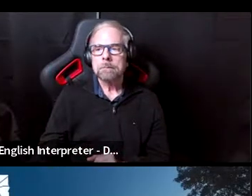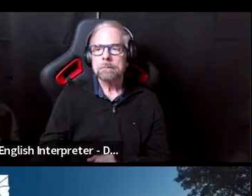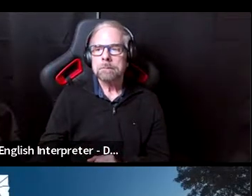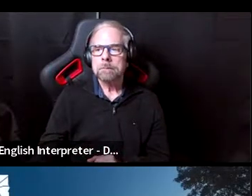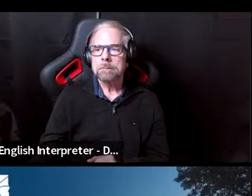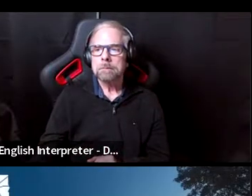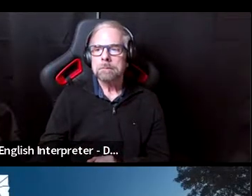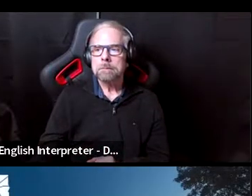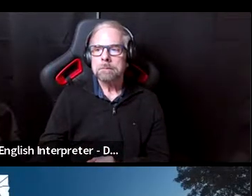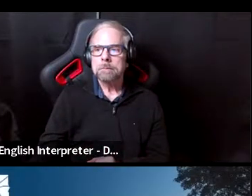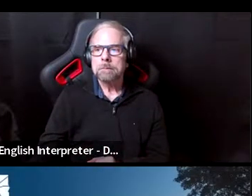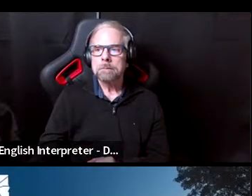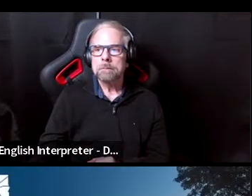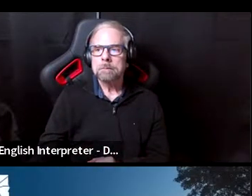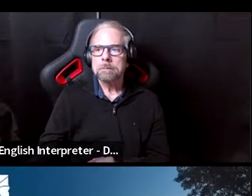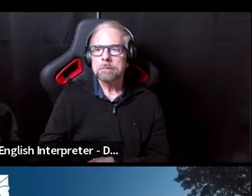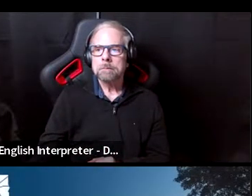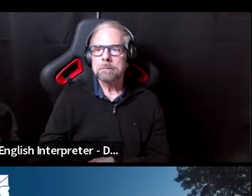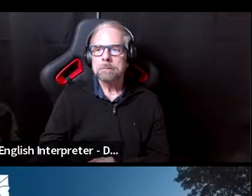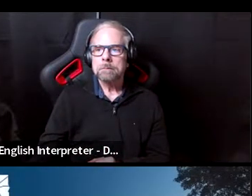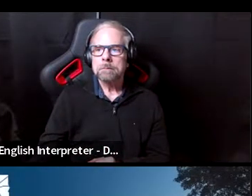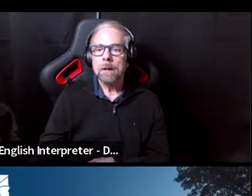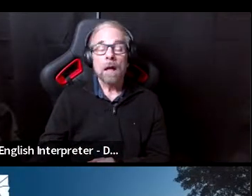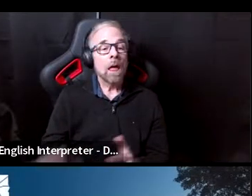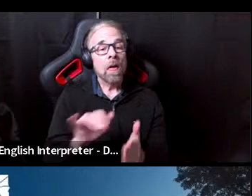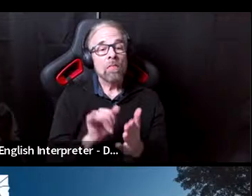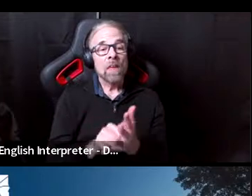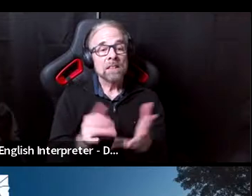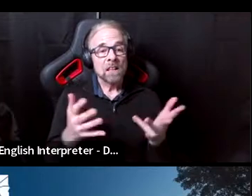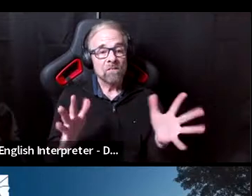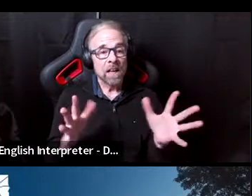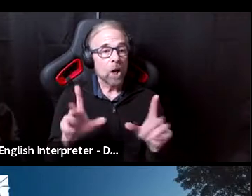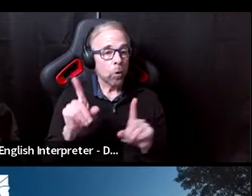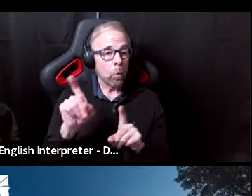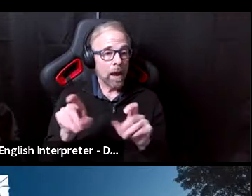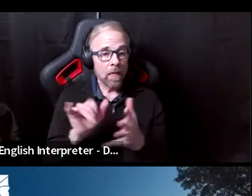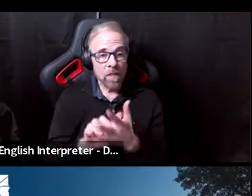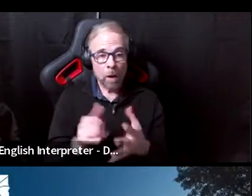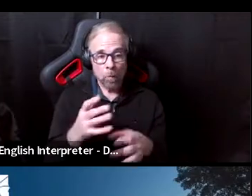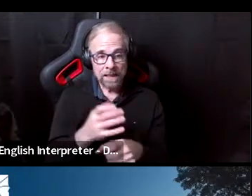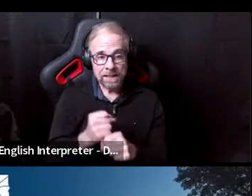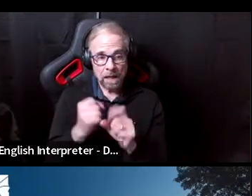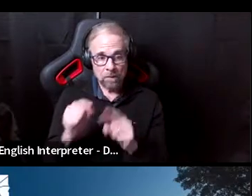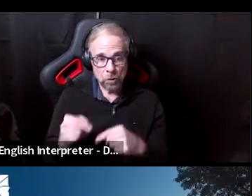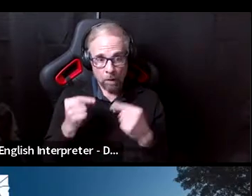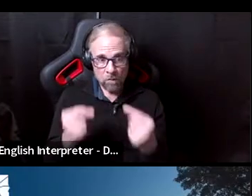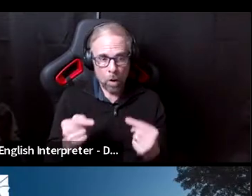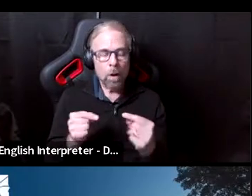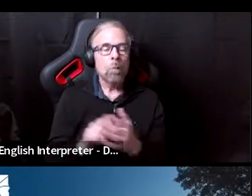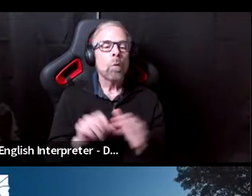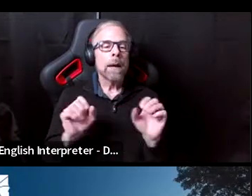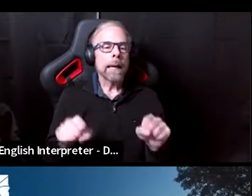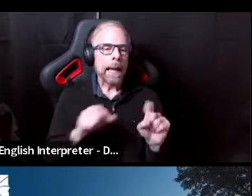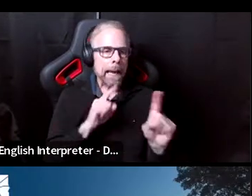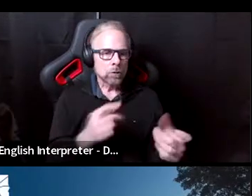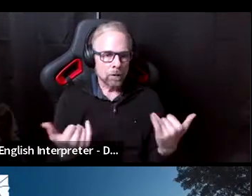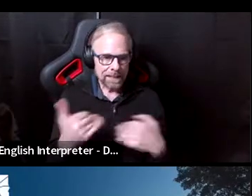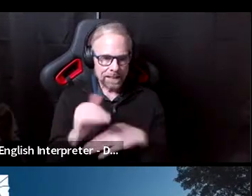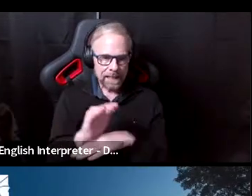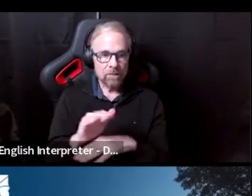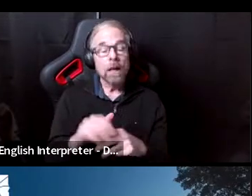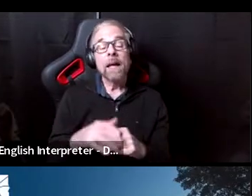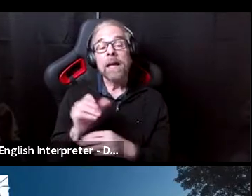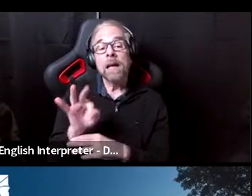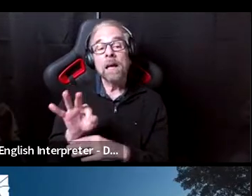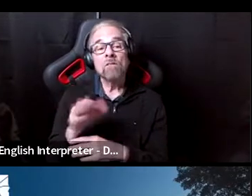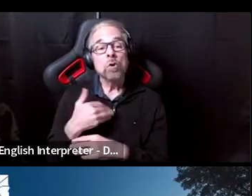Okay, with that, those are the questions that we have received and are able to answer this evening. If you